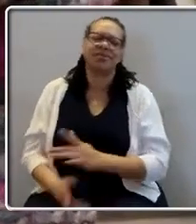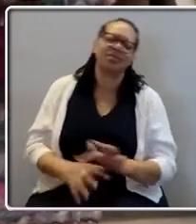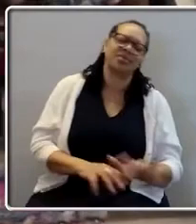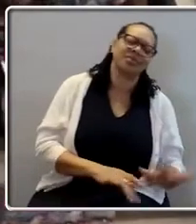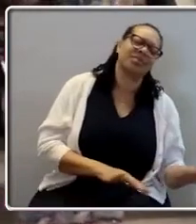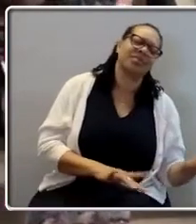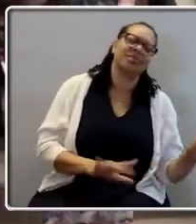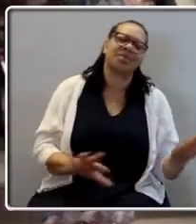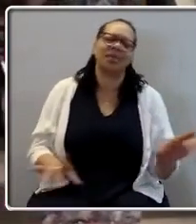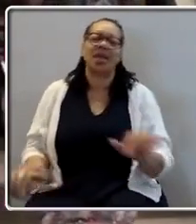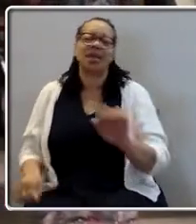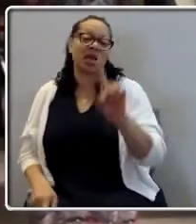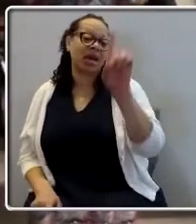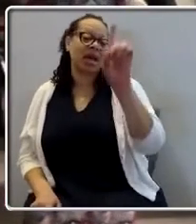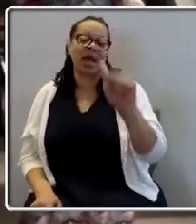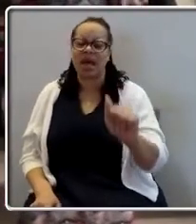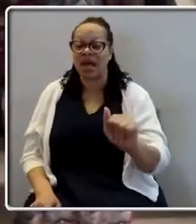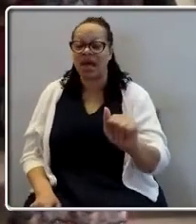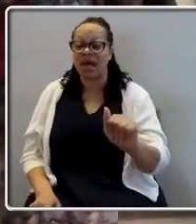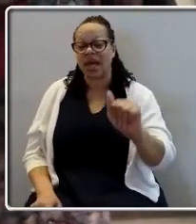pressure.